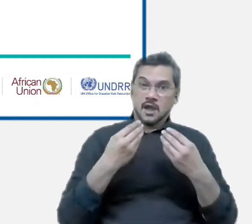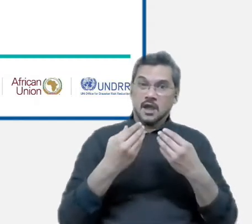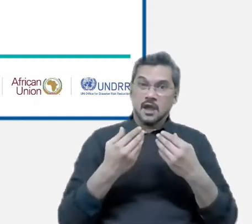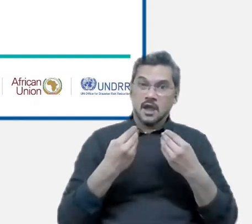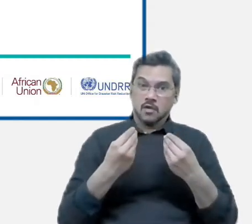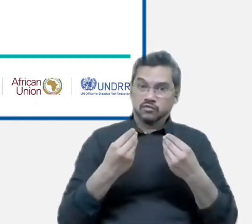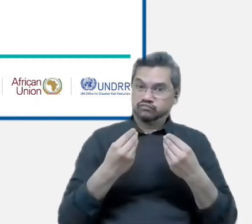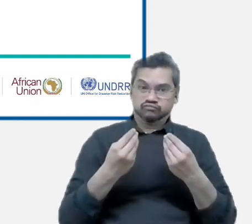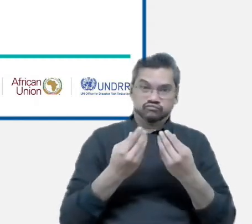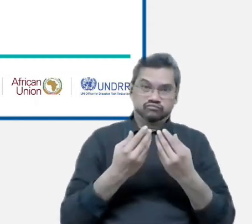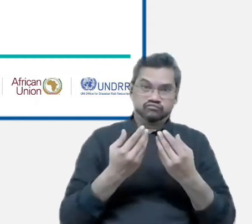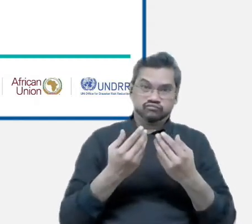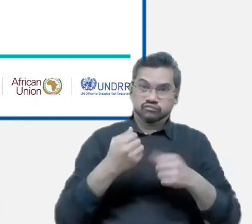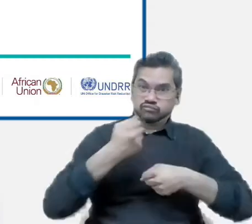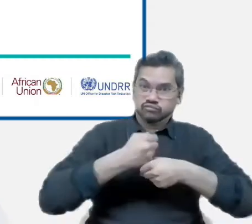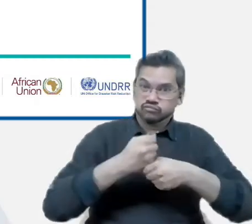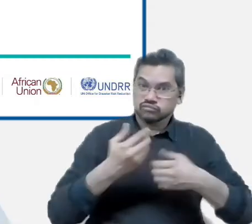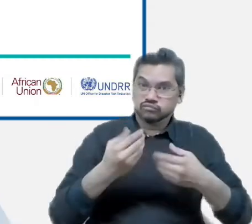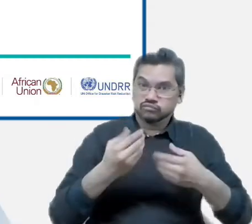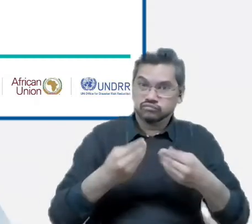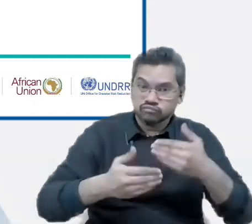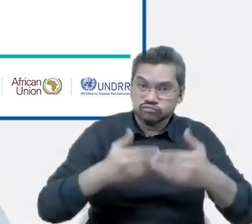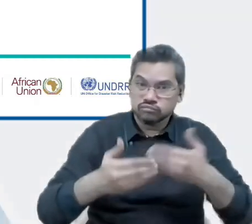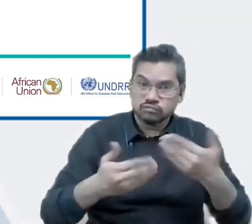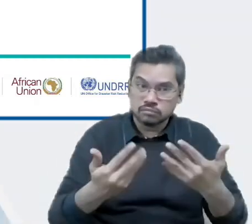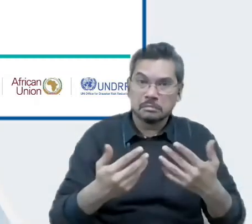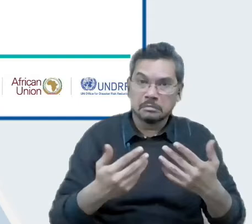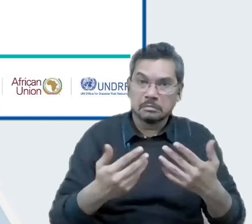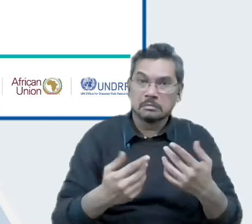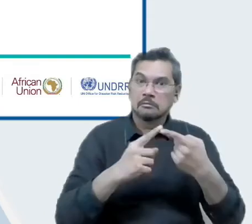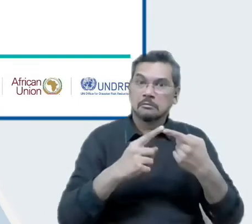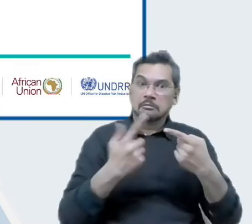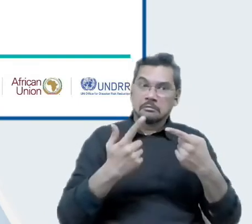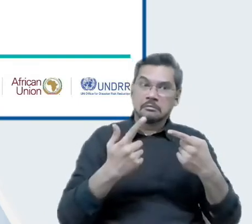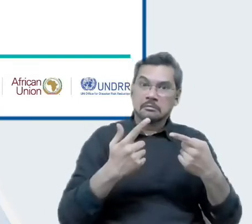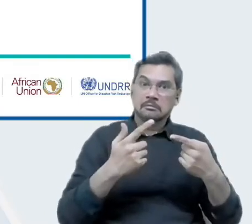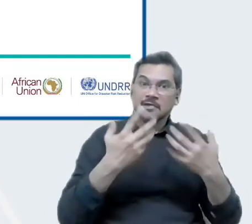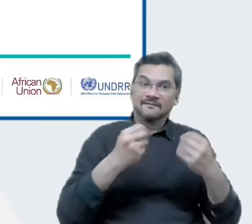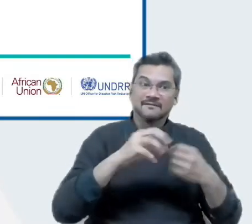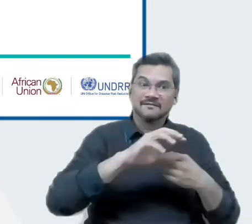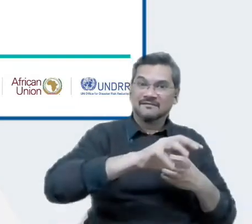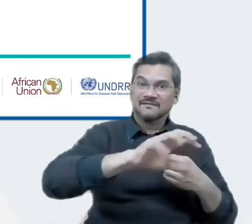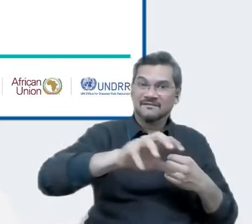from each of the sectors, at least 7 sectors, and they sit and try to explain,